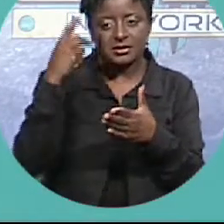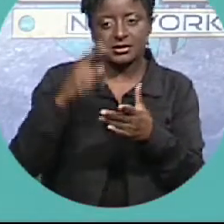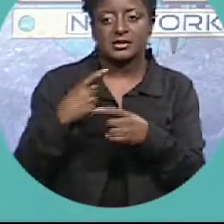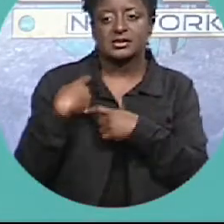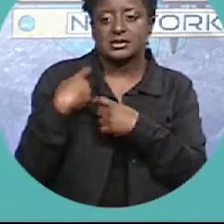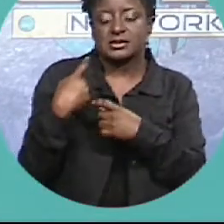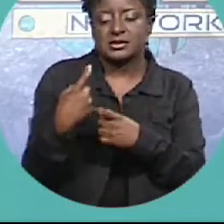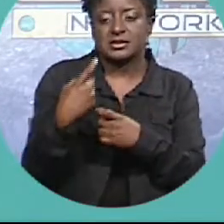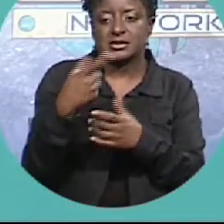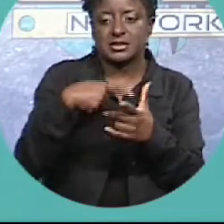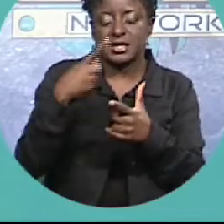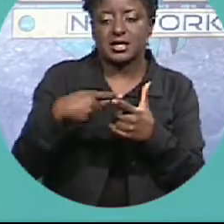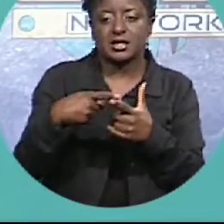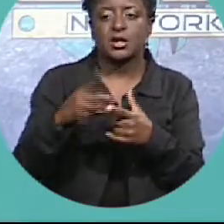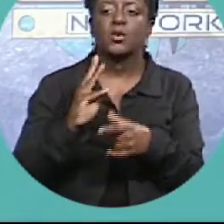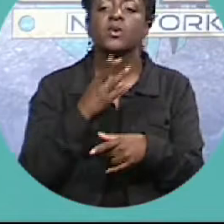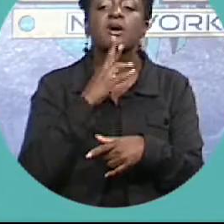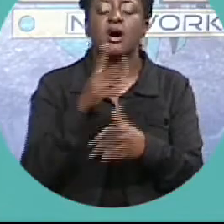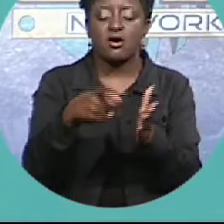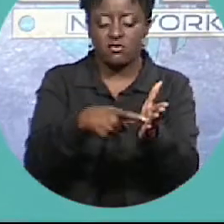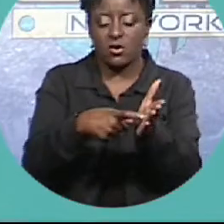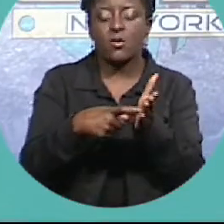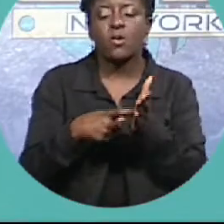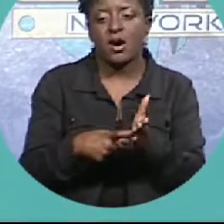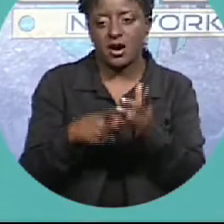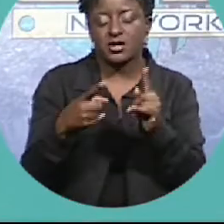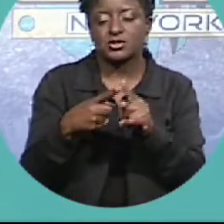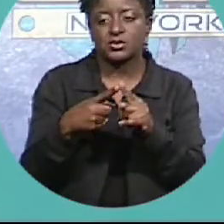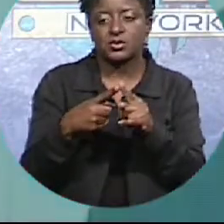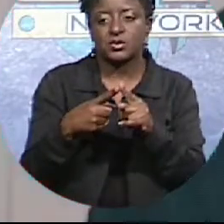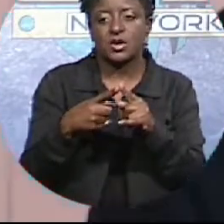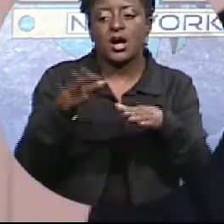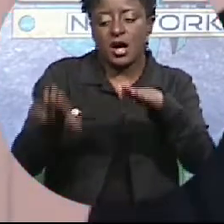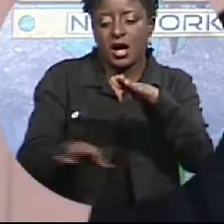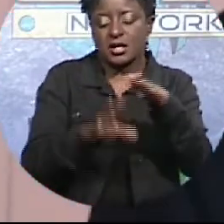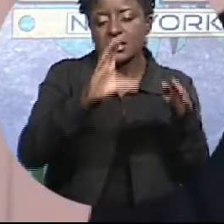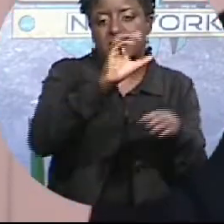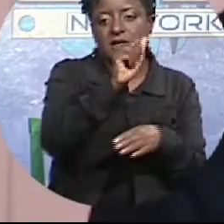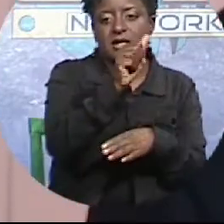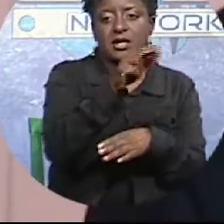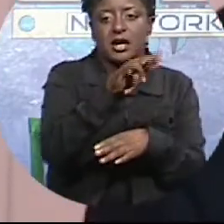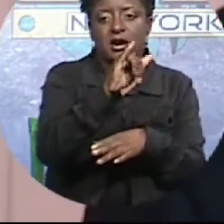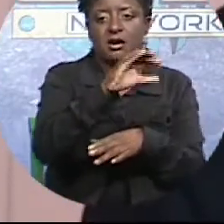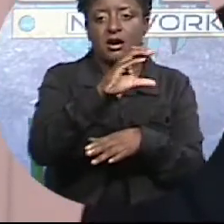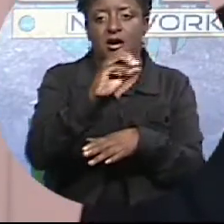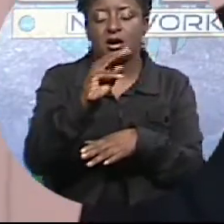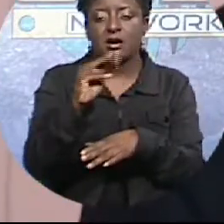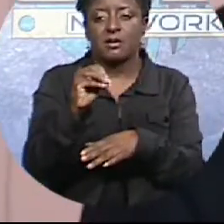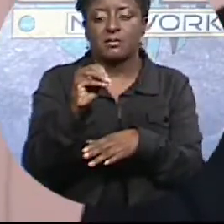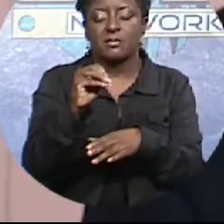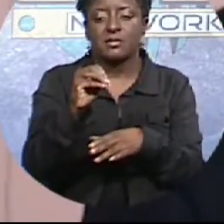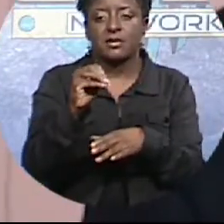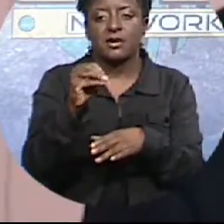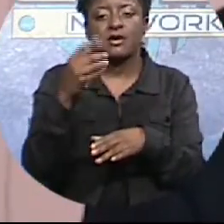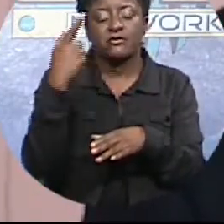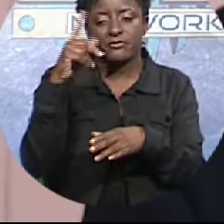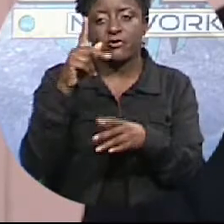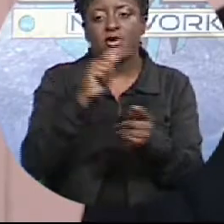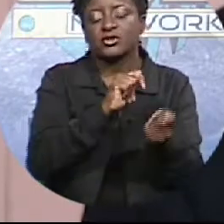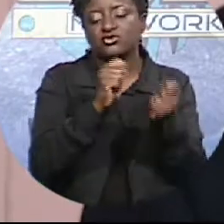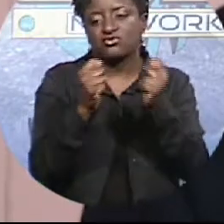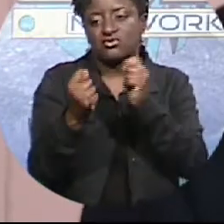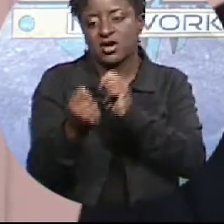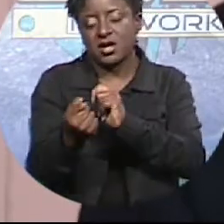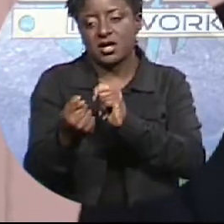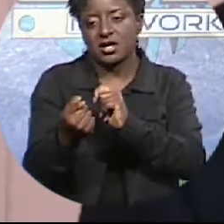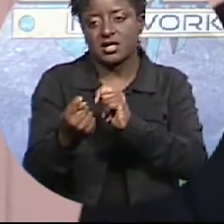of CARICOM, and in terms of trade disputes which may arise between member